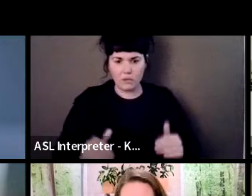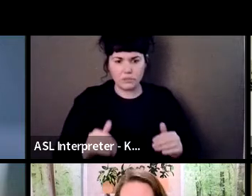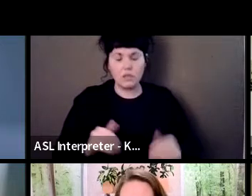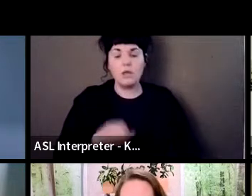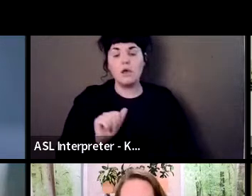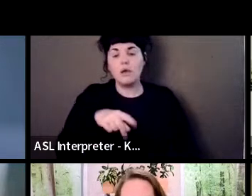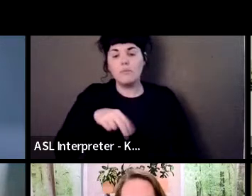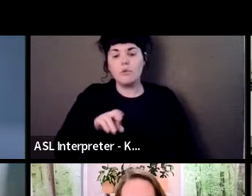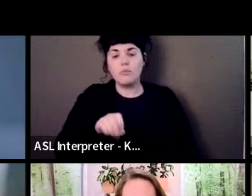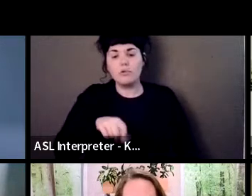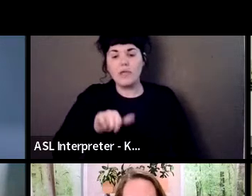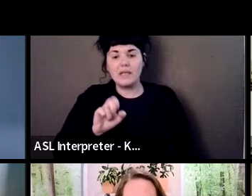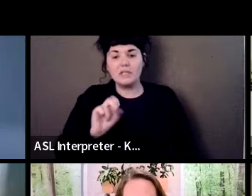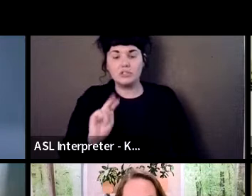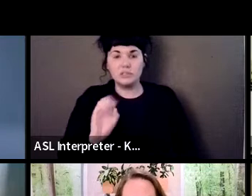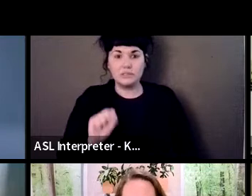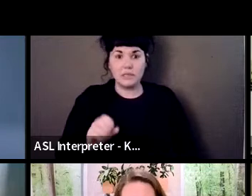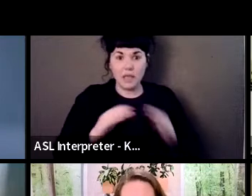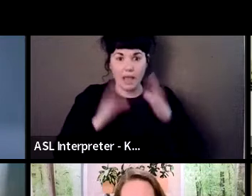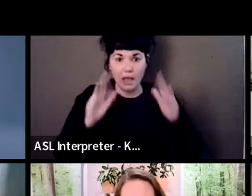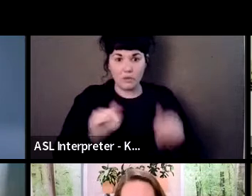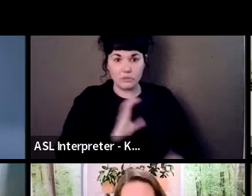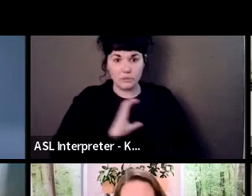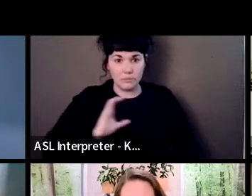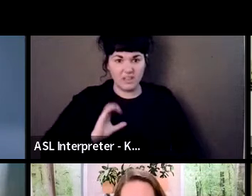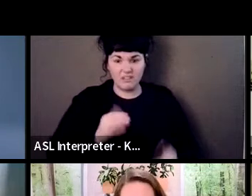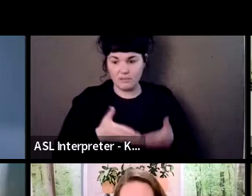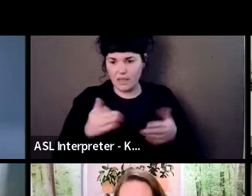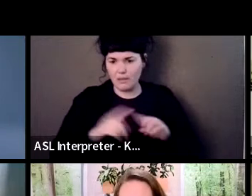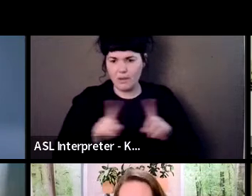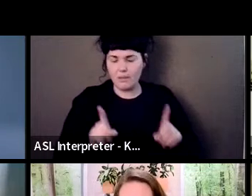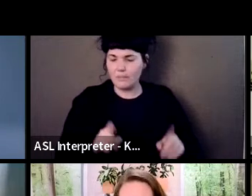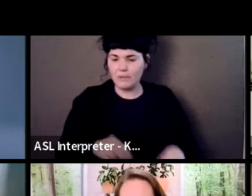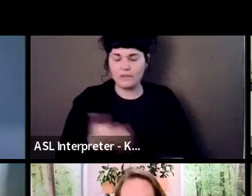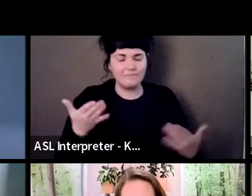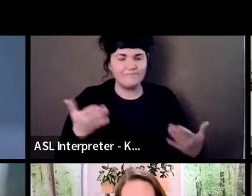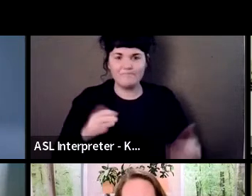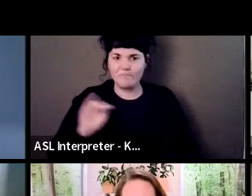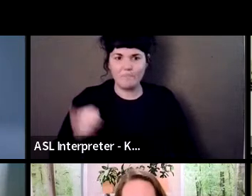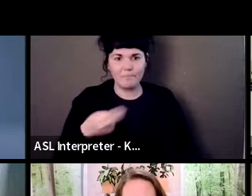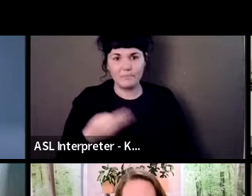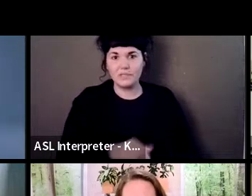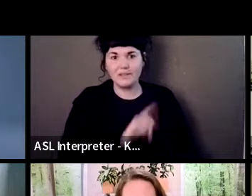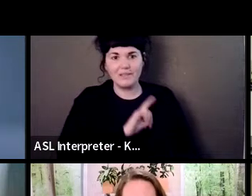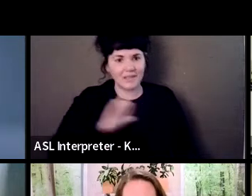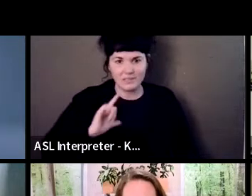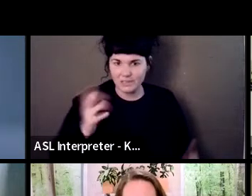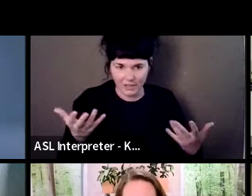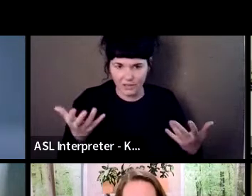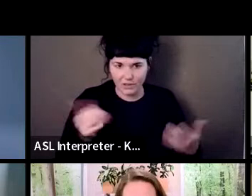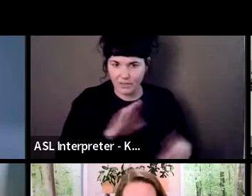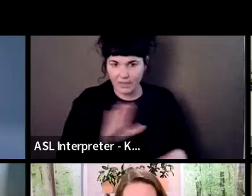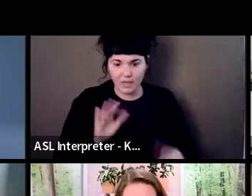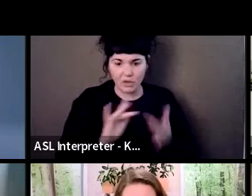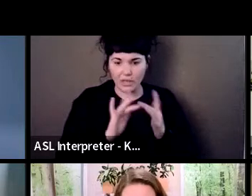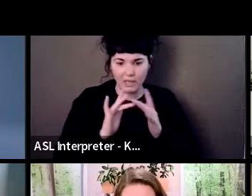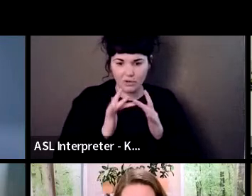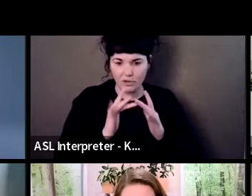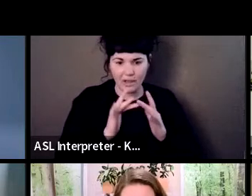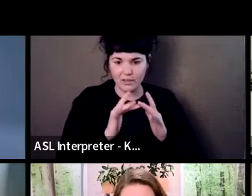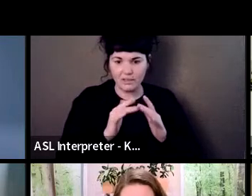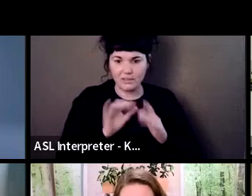the other day, but the freaking Michigan legislator, they couldn't get their website, their internet stream together. I couldn't watch the damn thing.